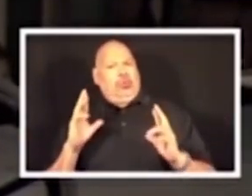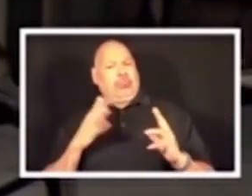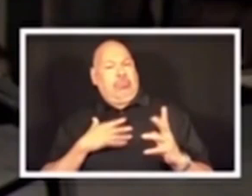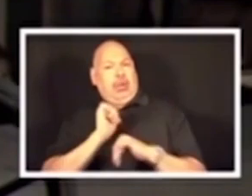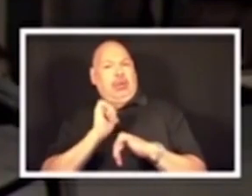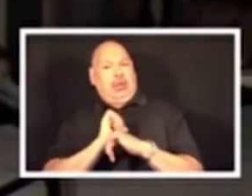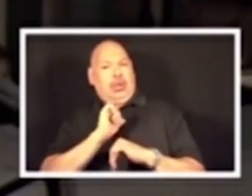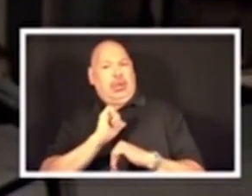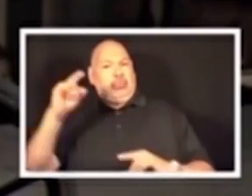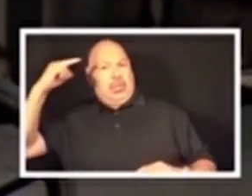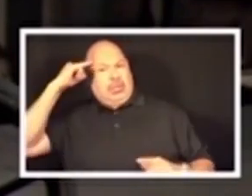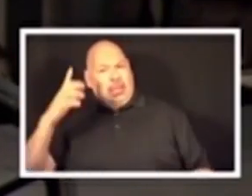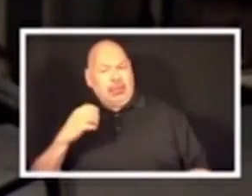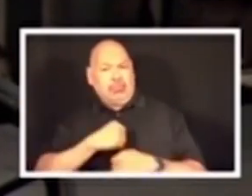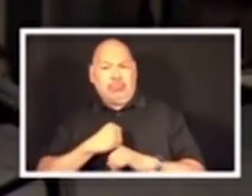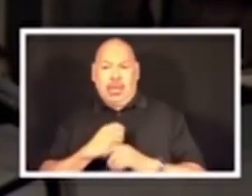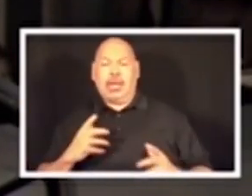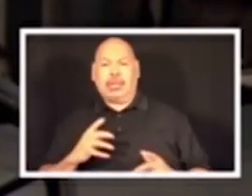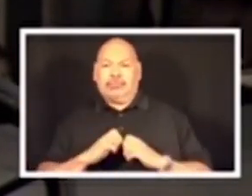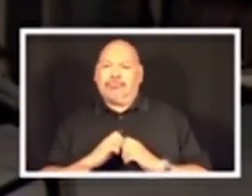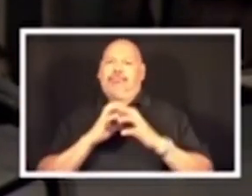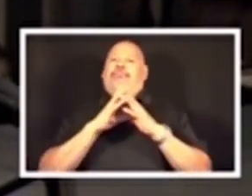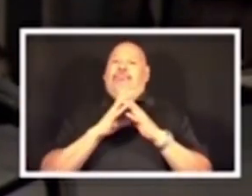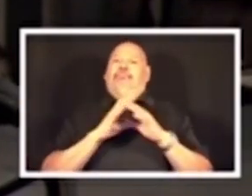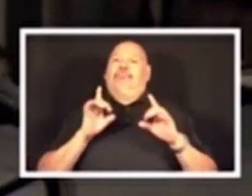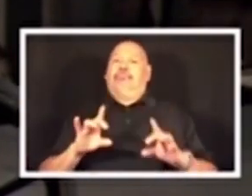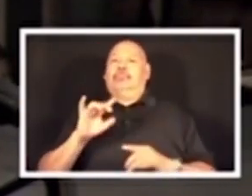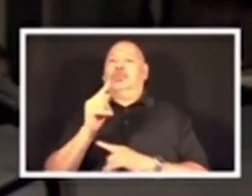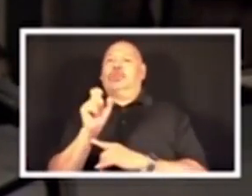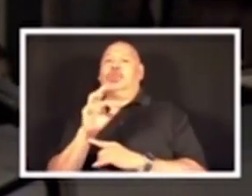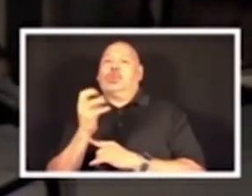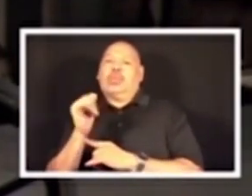to form a domestic terrorism task force